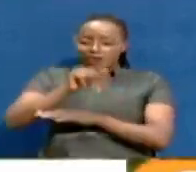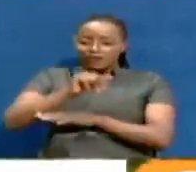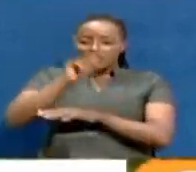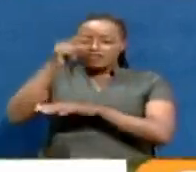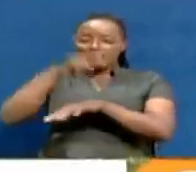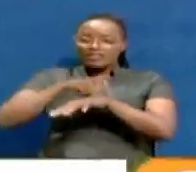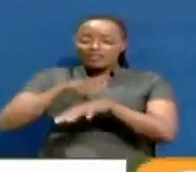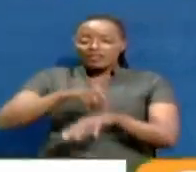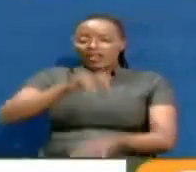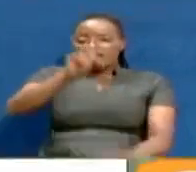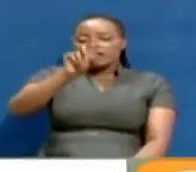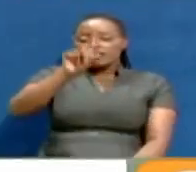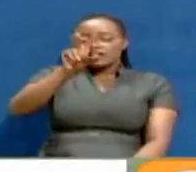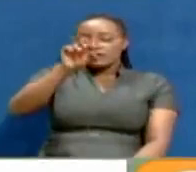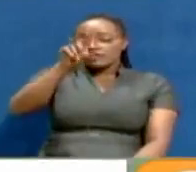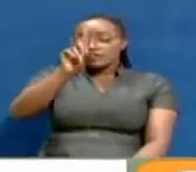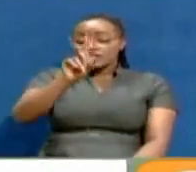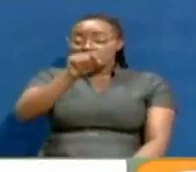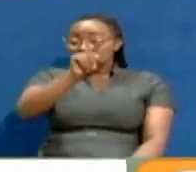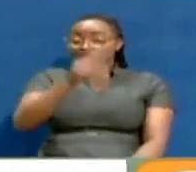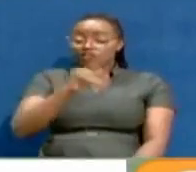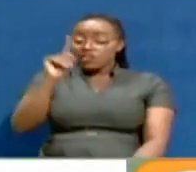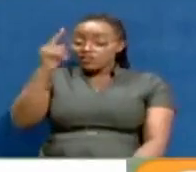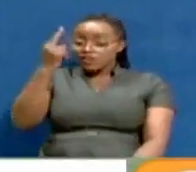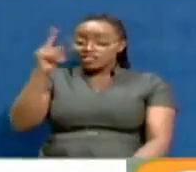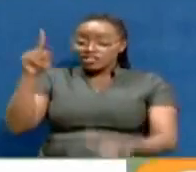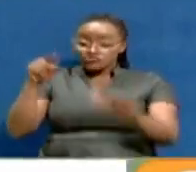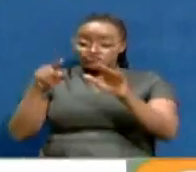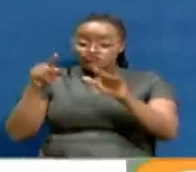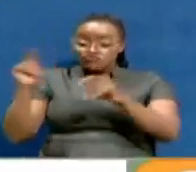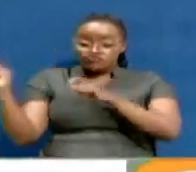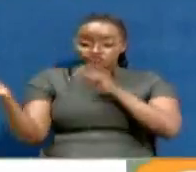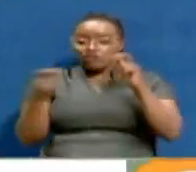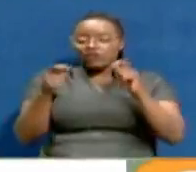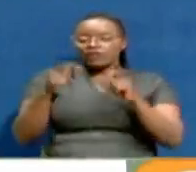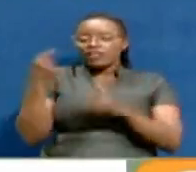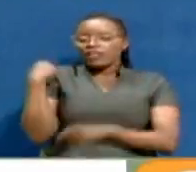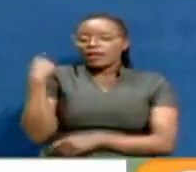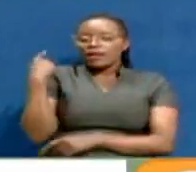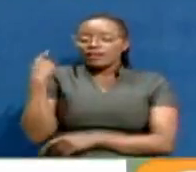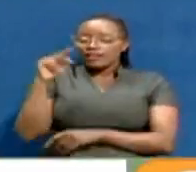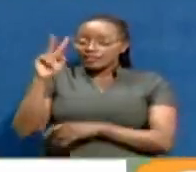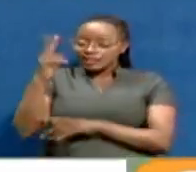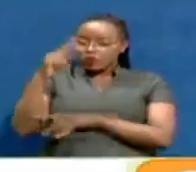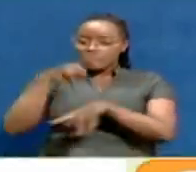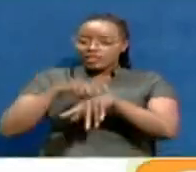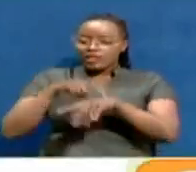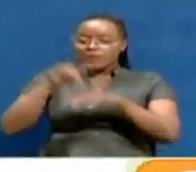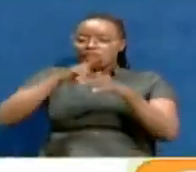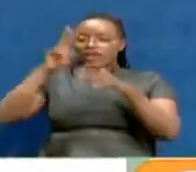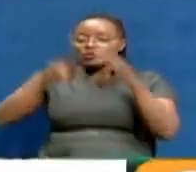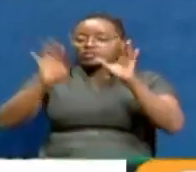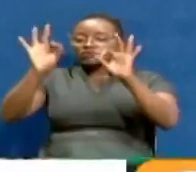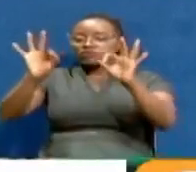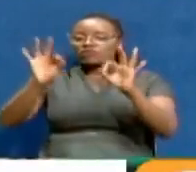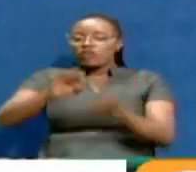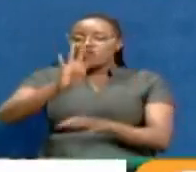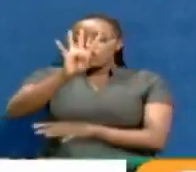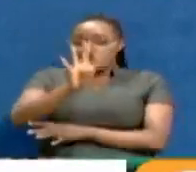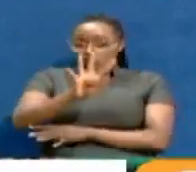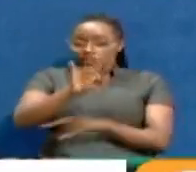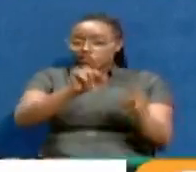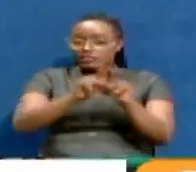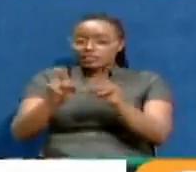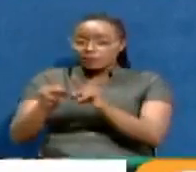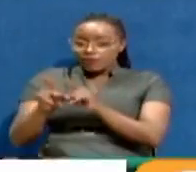1, David Waku attacked the course aggressively from the first shot in round 2. The result was an impressive 4 birdies